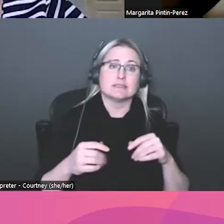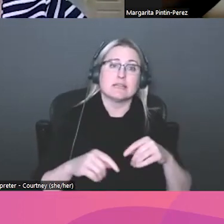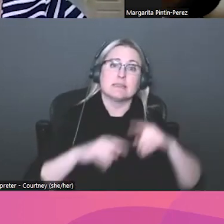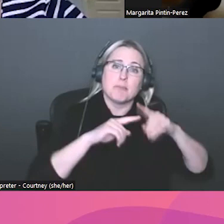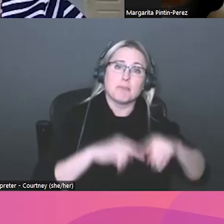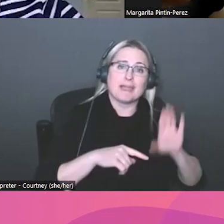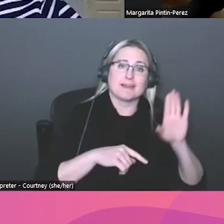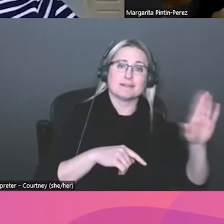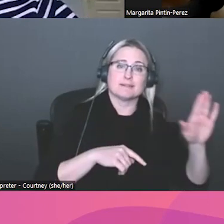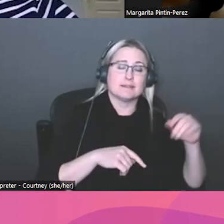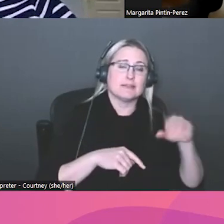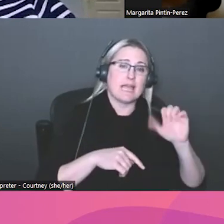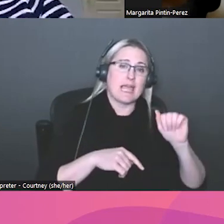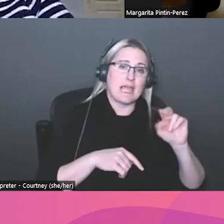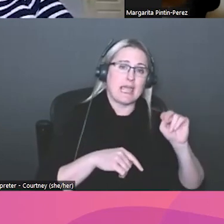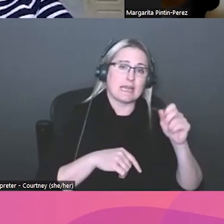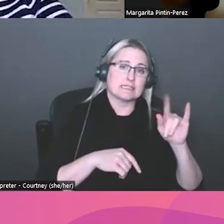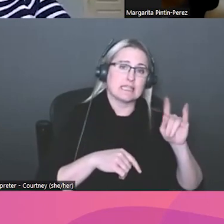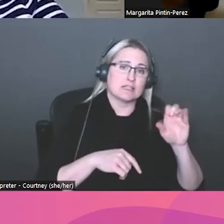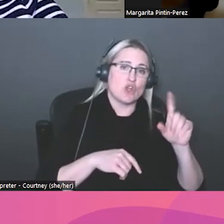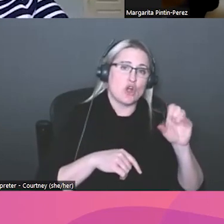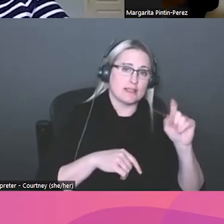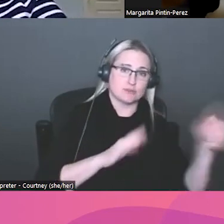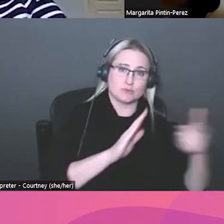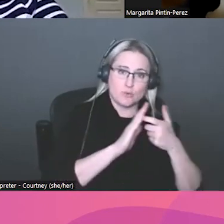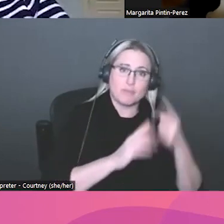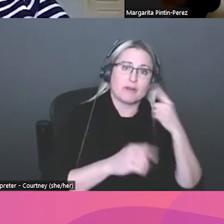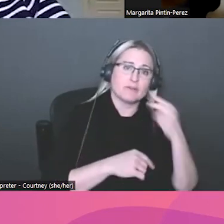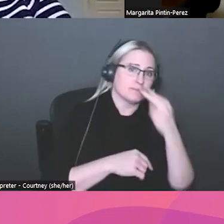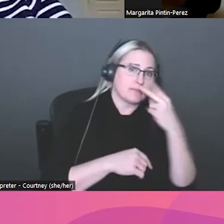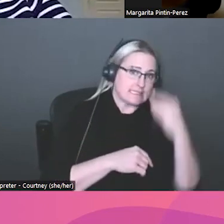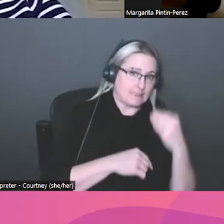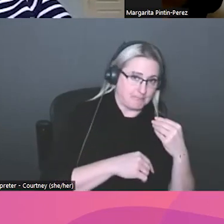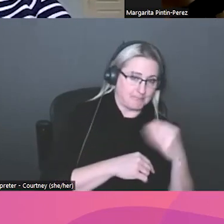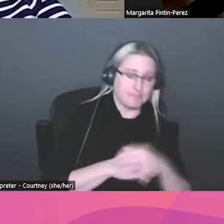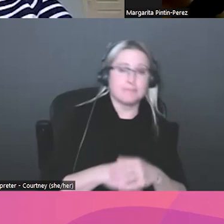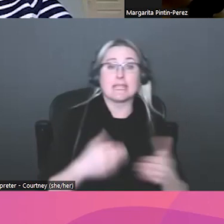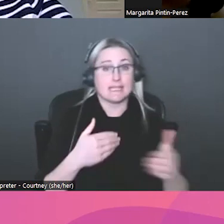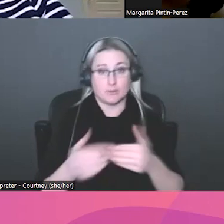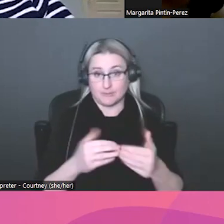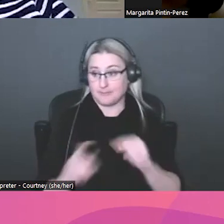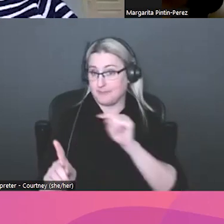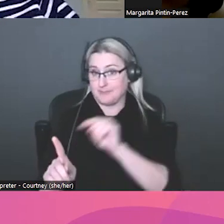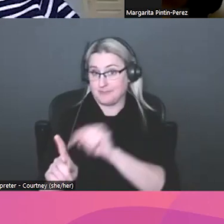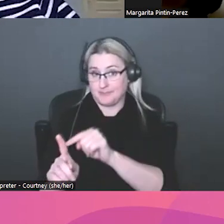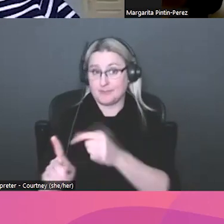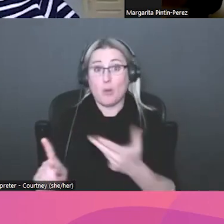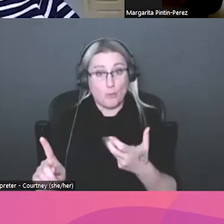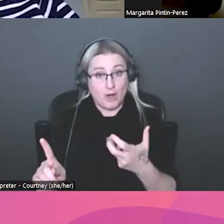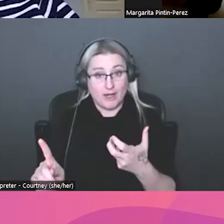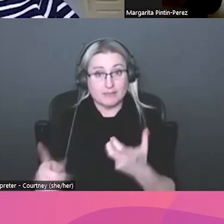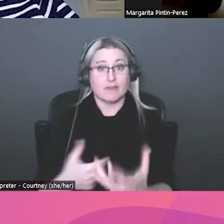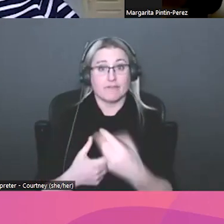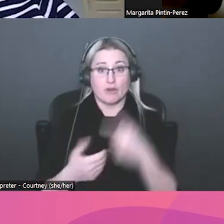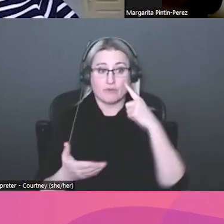anesthesiologist requirements for BMI and aesthetic. And so this participant of mine who wanted to participate in my